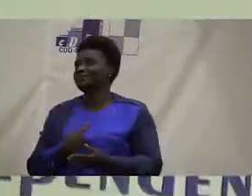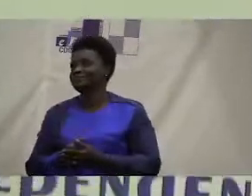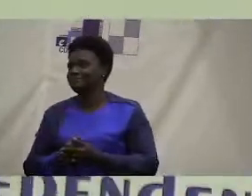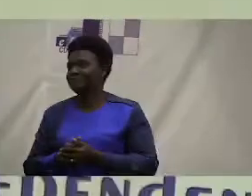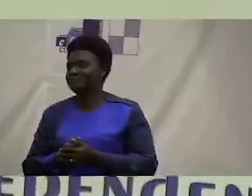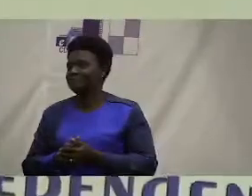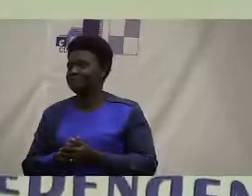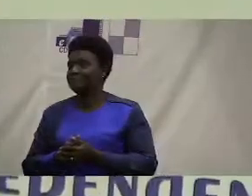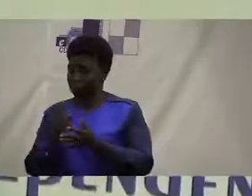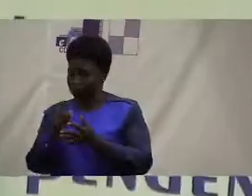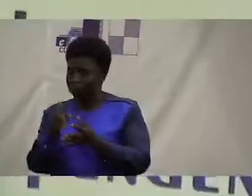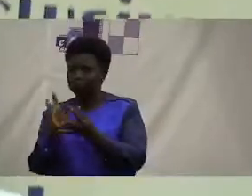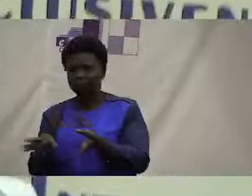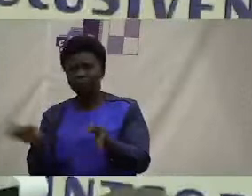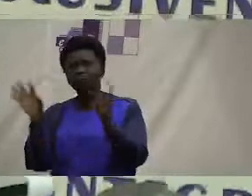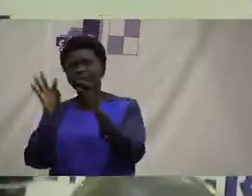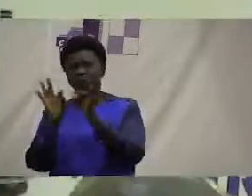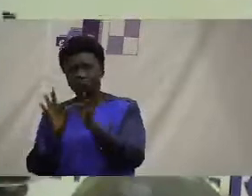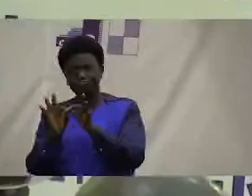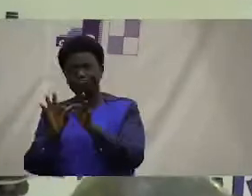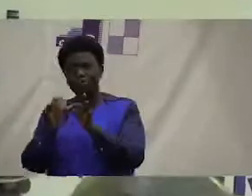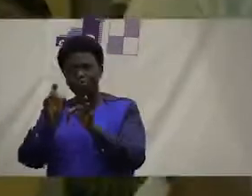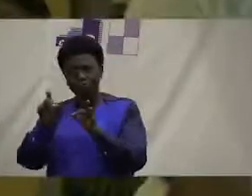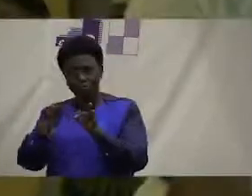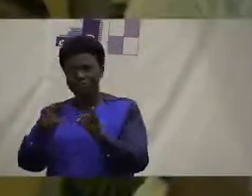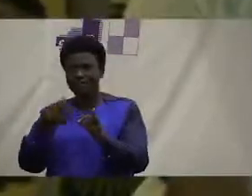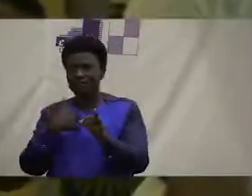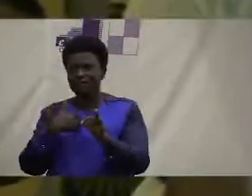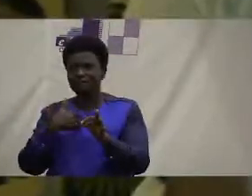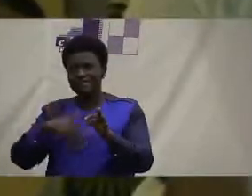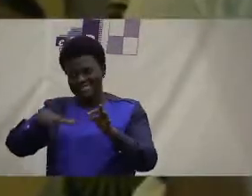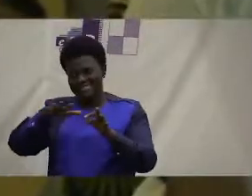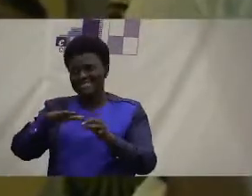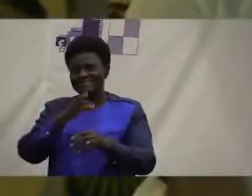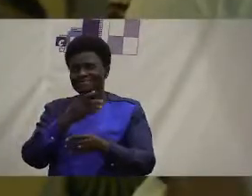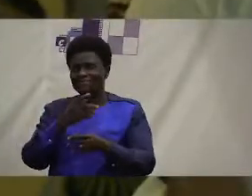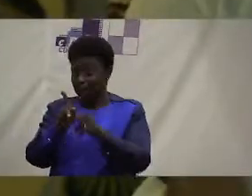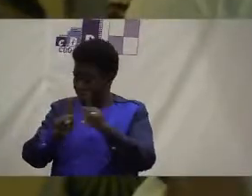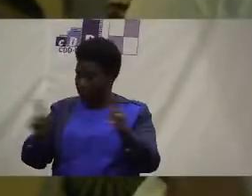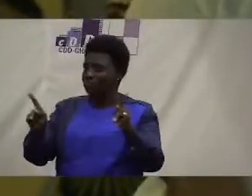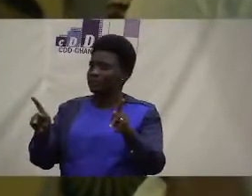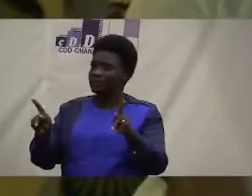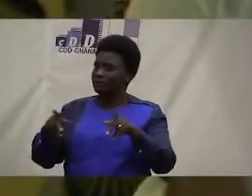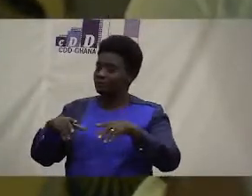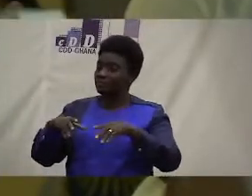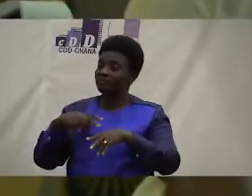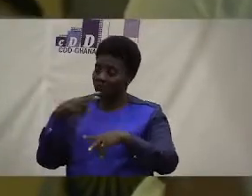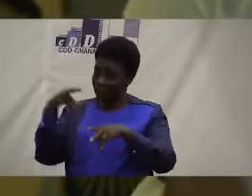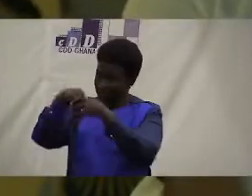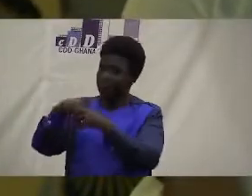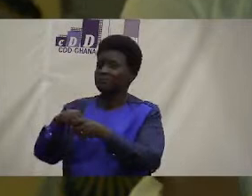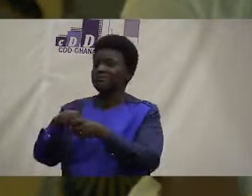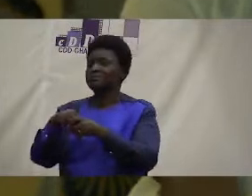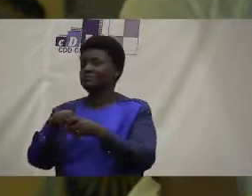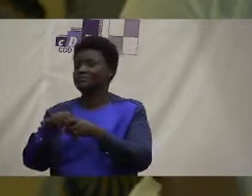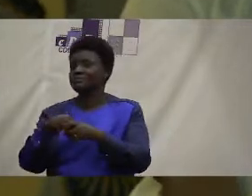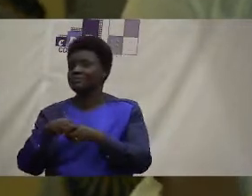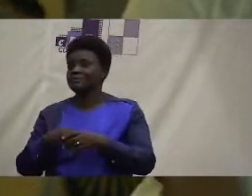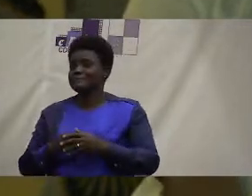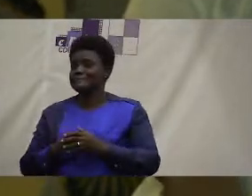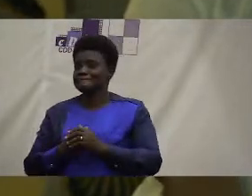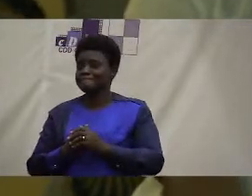it's important that we have the civil actors or the non-state actors to hold government